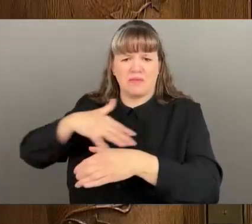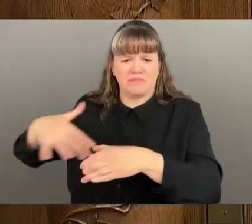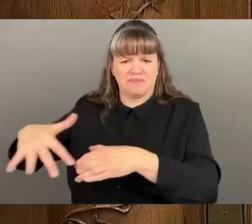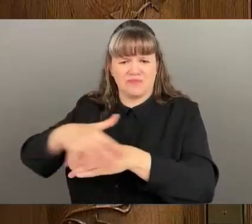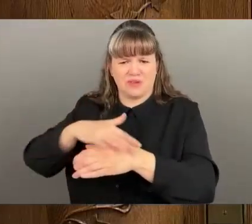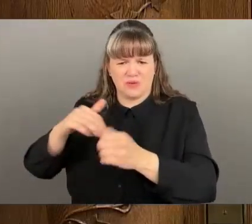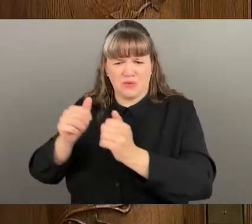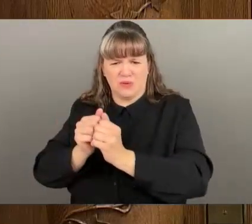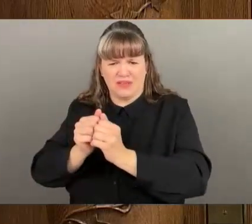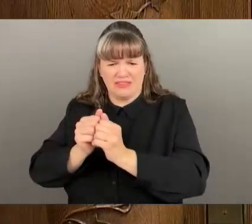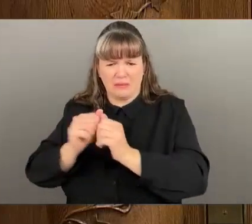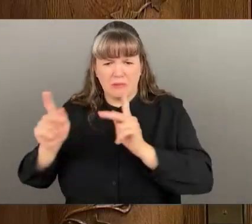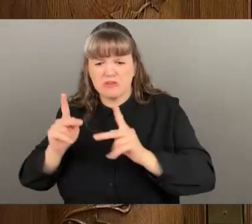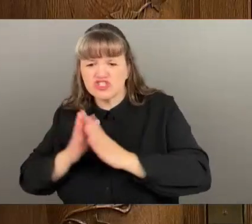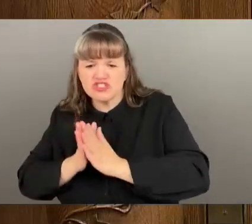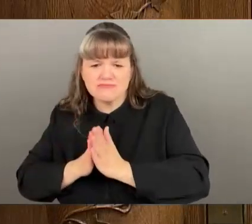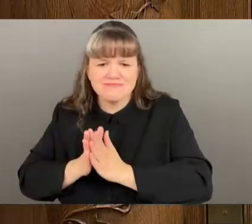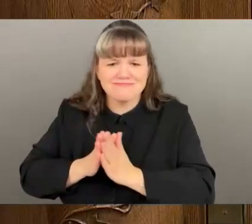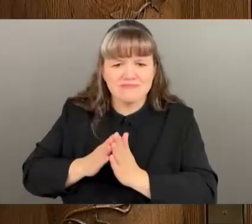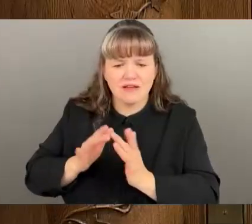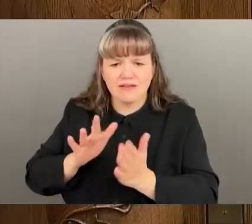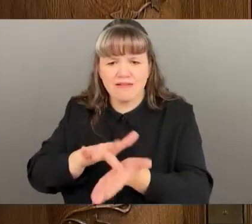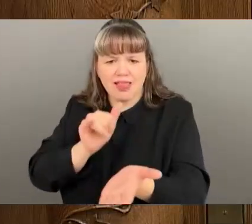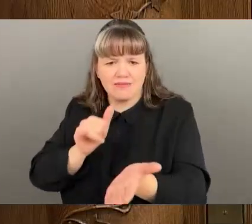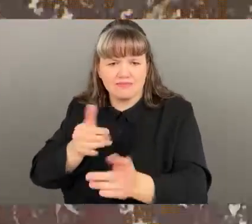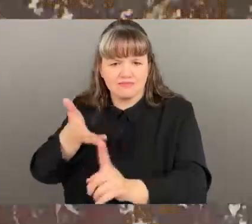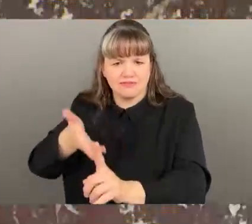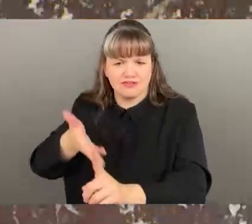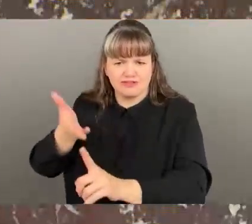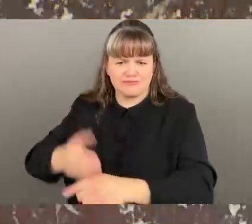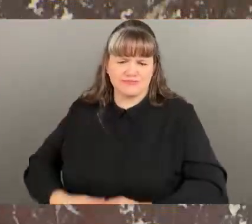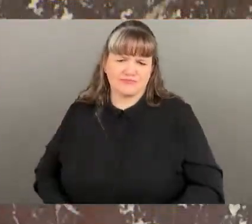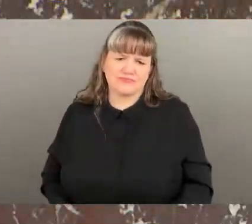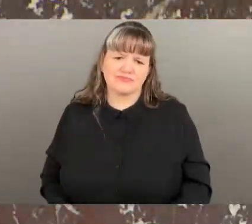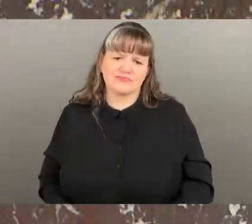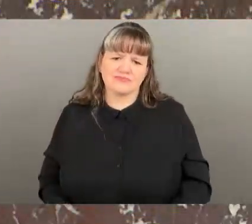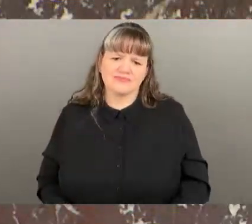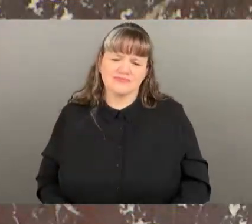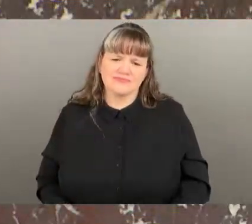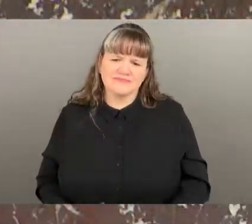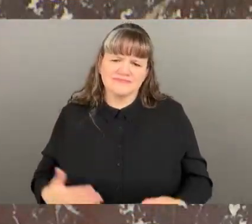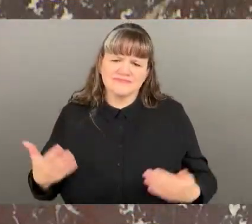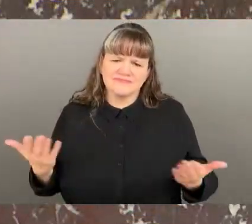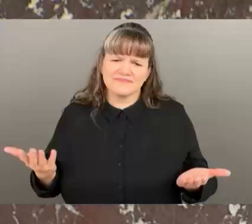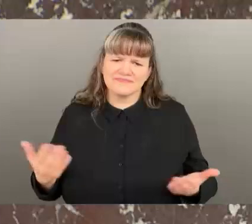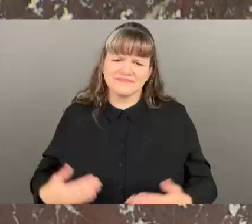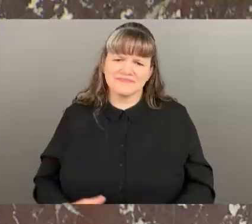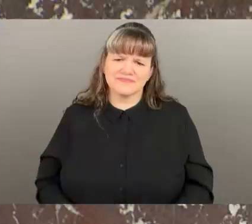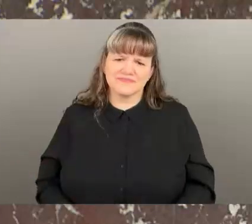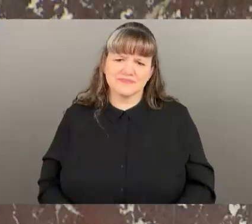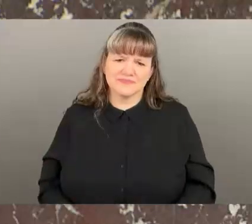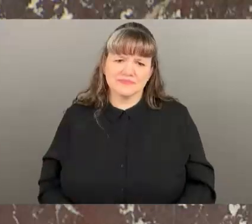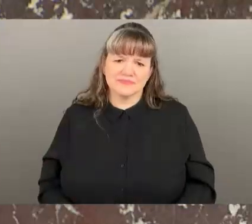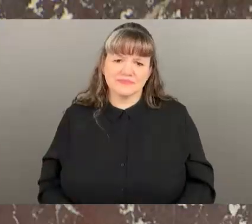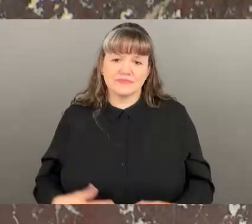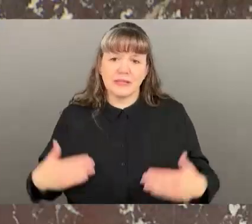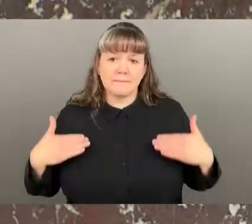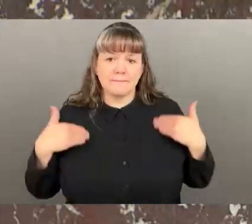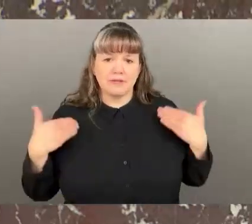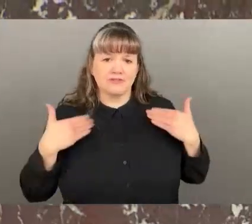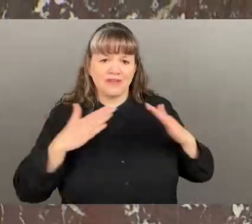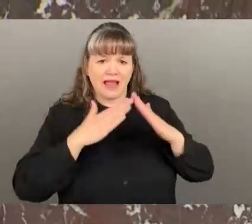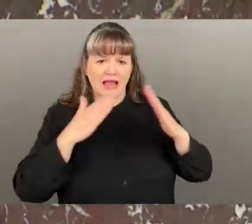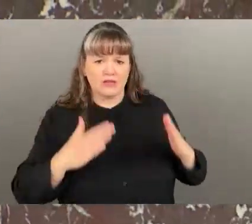Minister for Housing and Municipal Affairs. Thank you so much, Honourable Speaker. And every single individual, whether they're young, whether they're